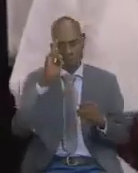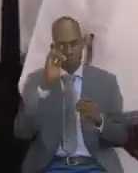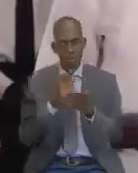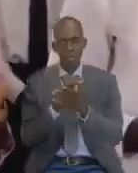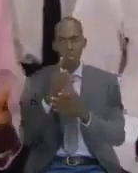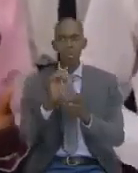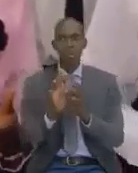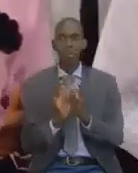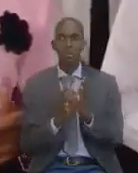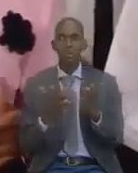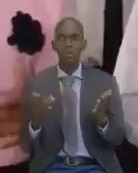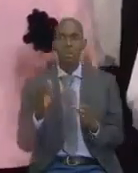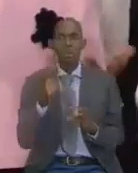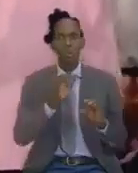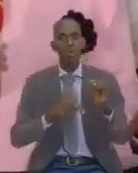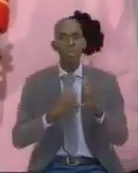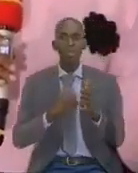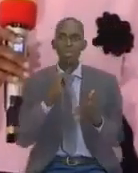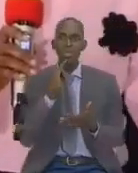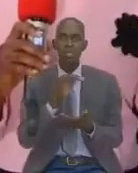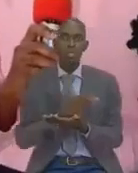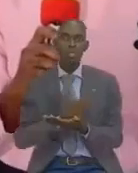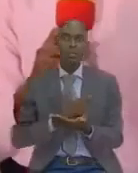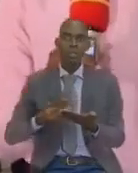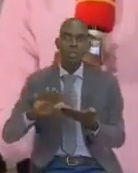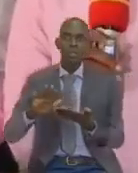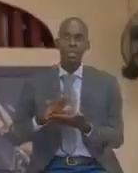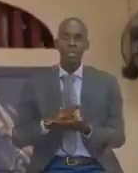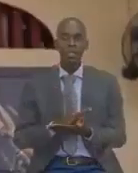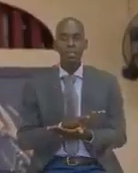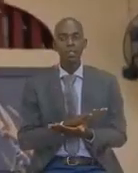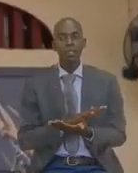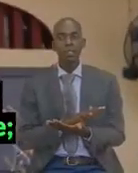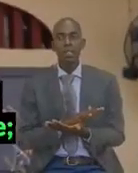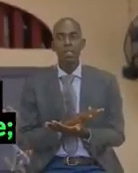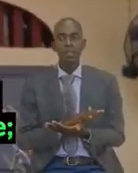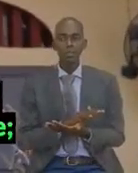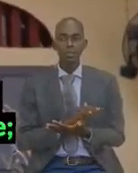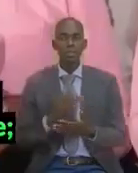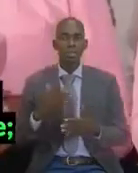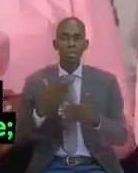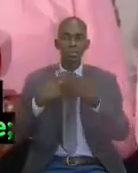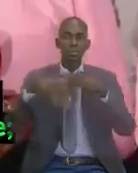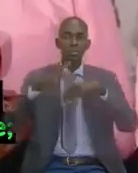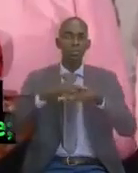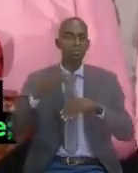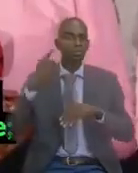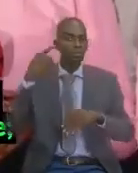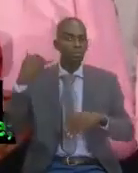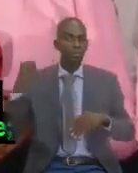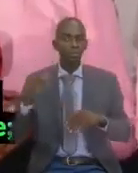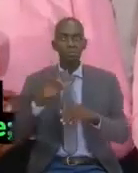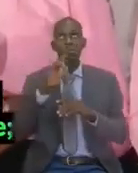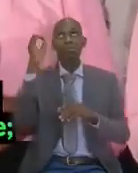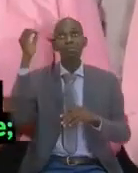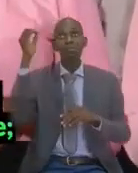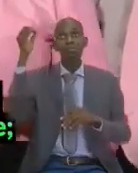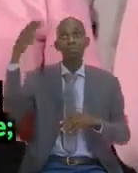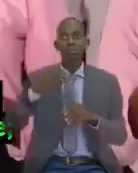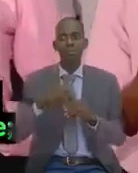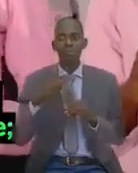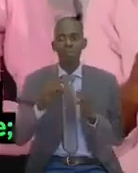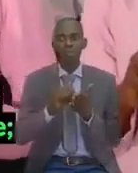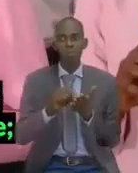believe the Bible, oh, it is divine. Heaven's golden sunlight in